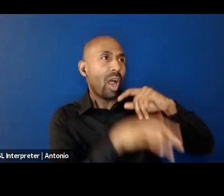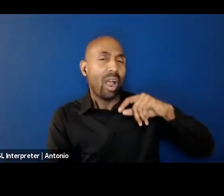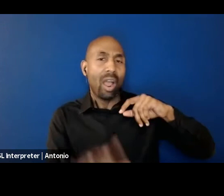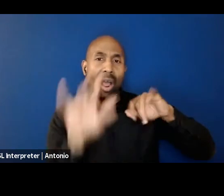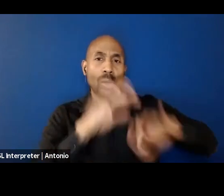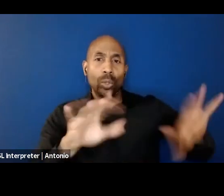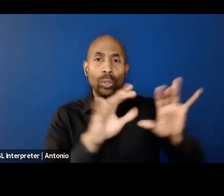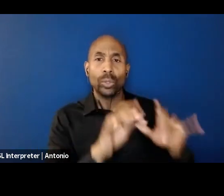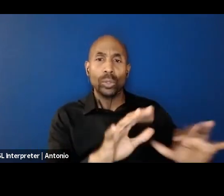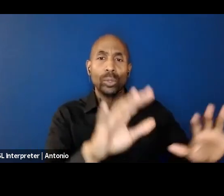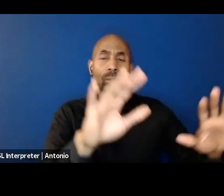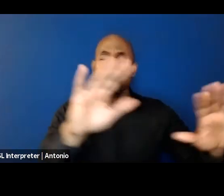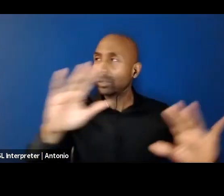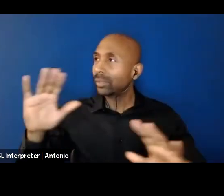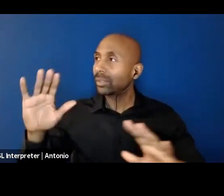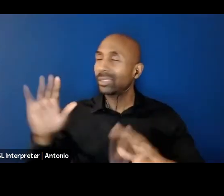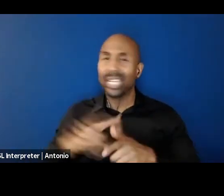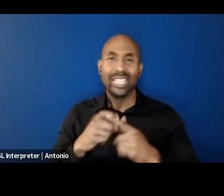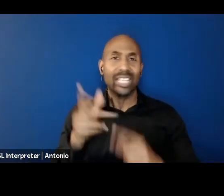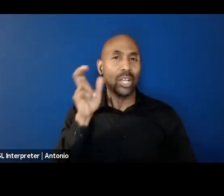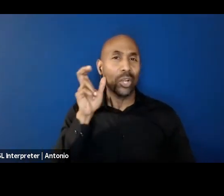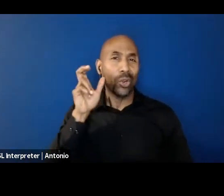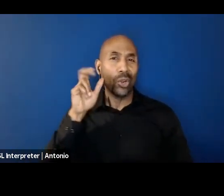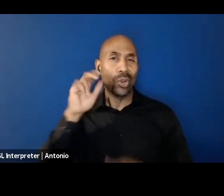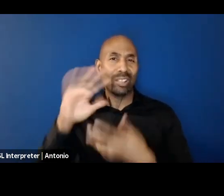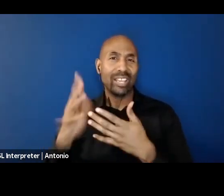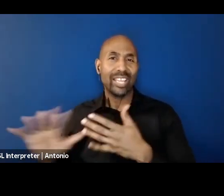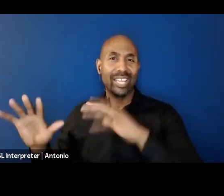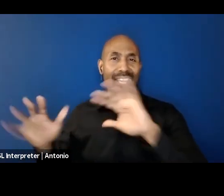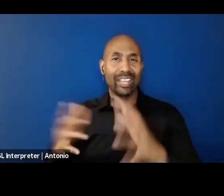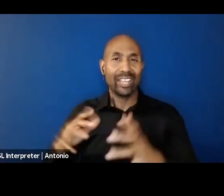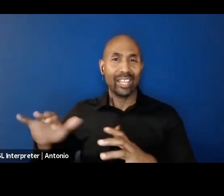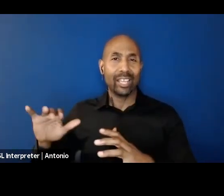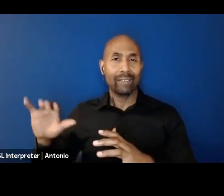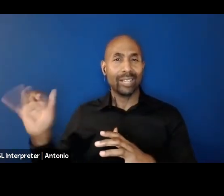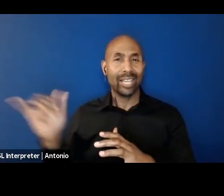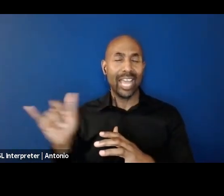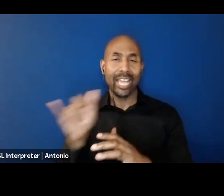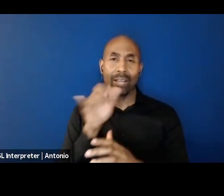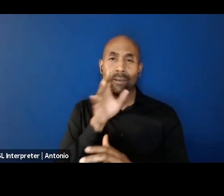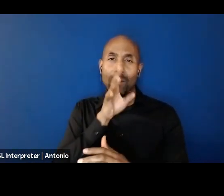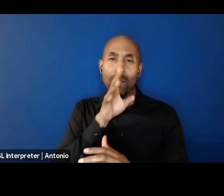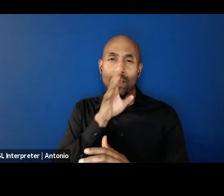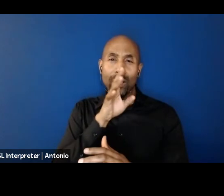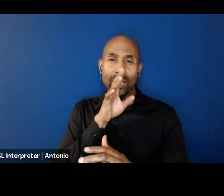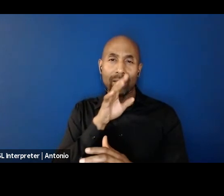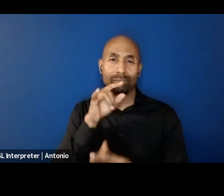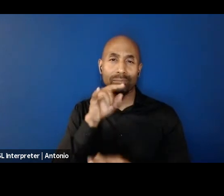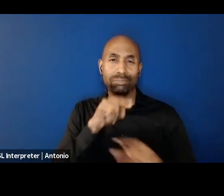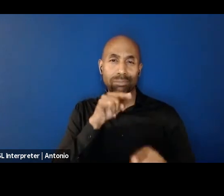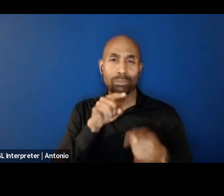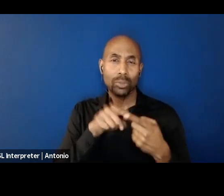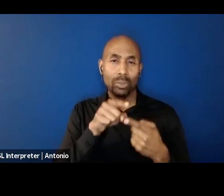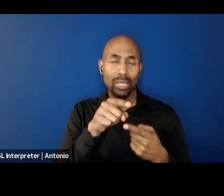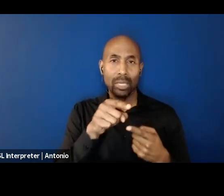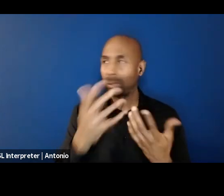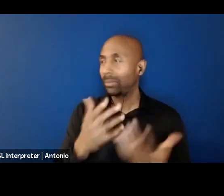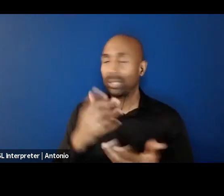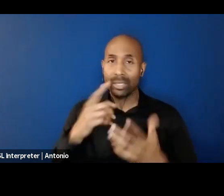sure he heard soft voices mocking in the leaves. What did this journey mean? This new world